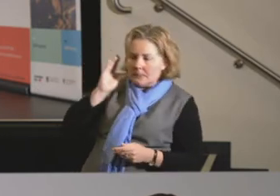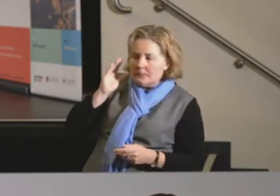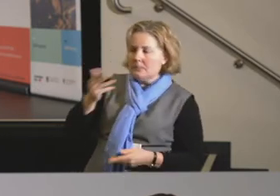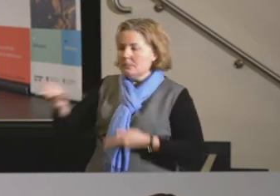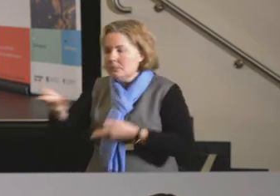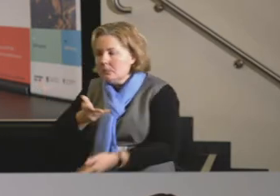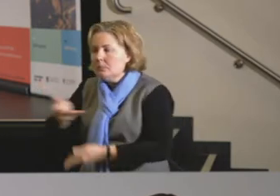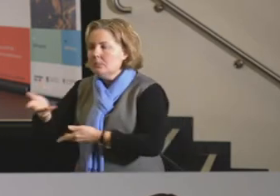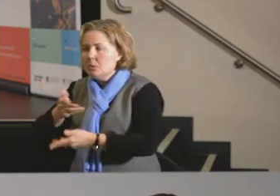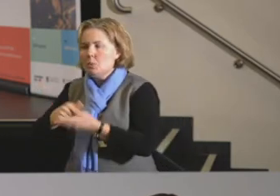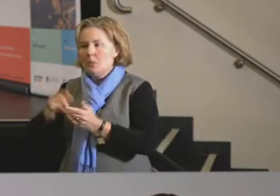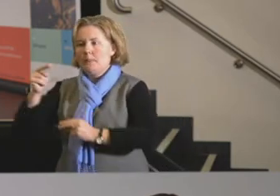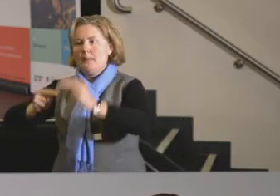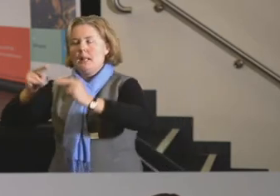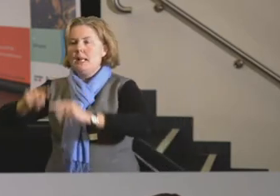different,